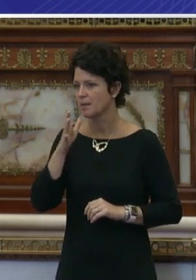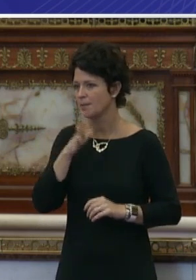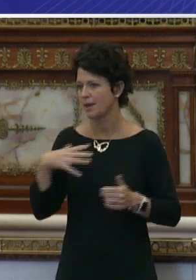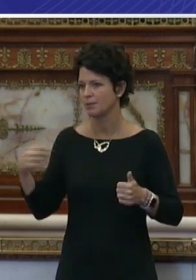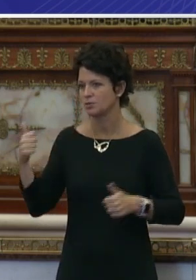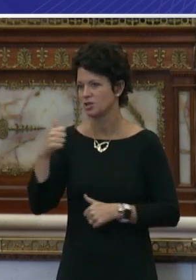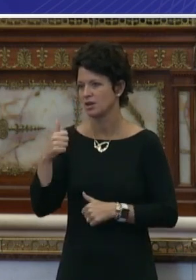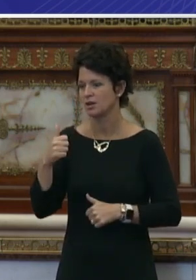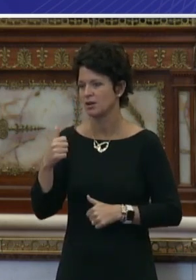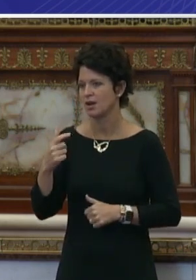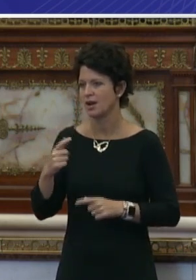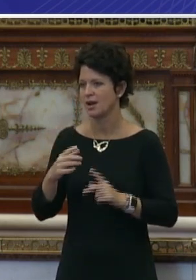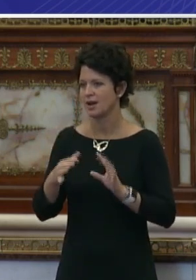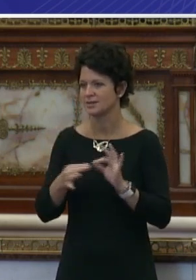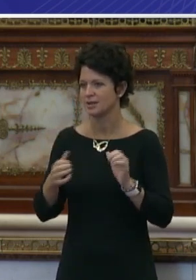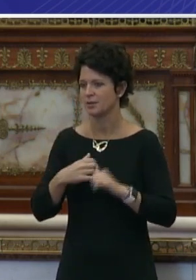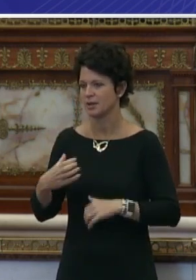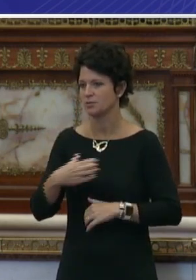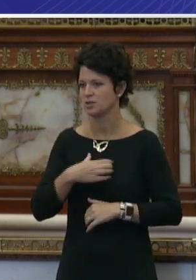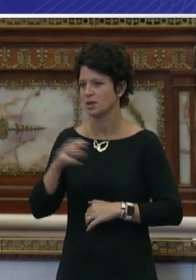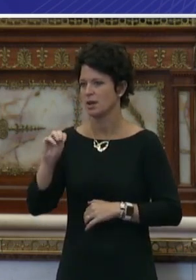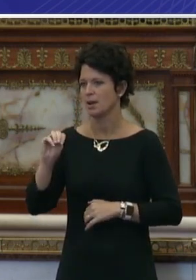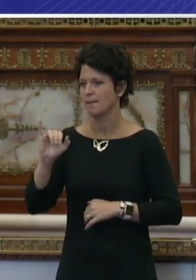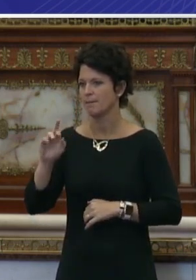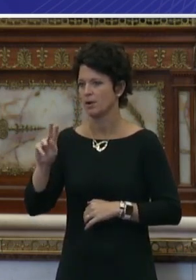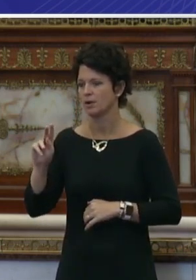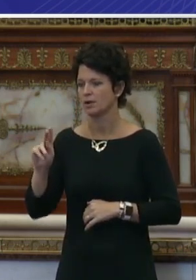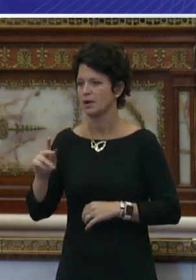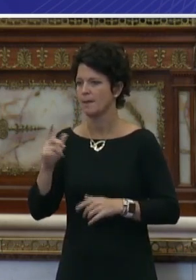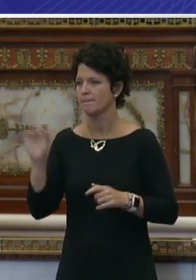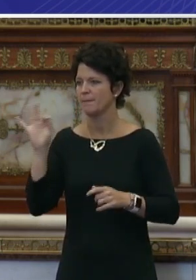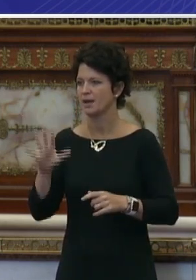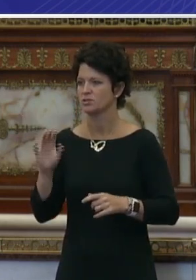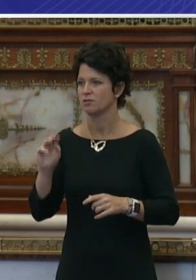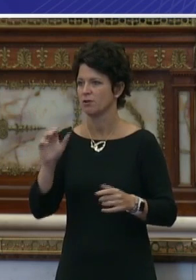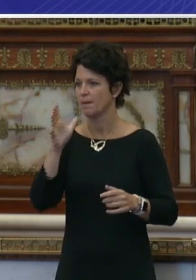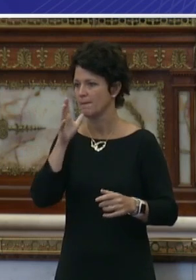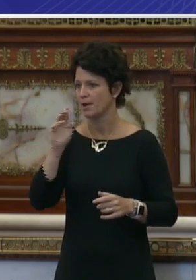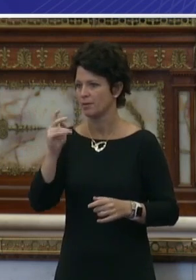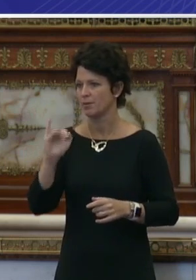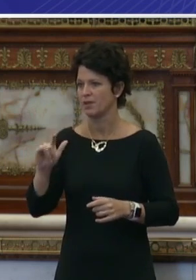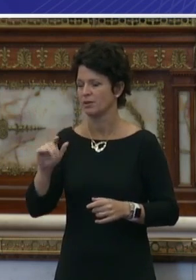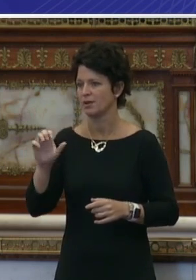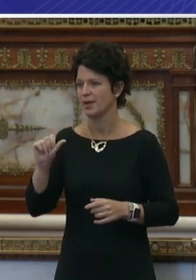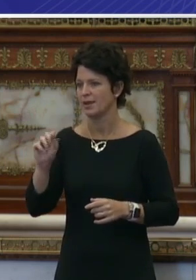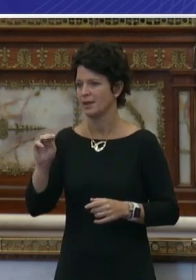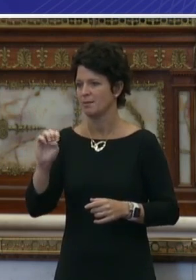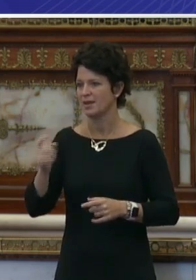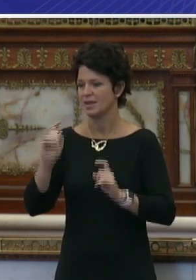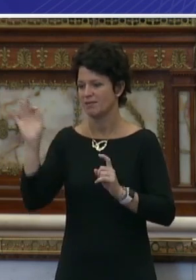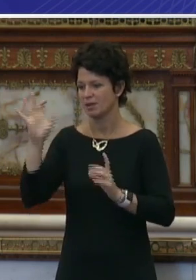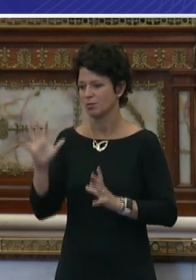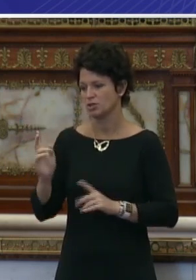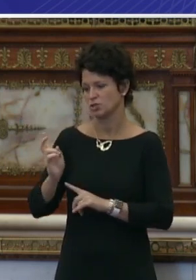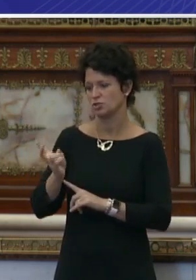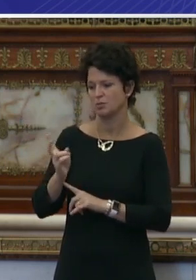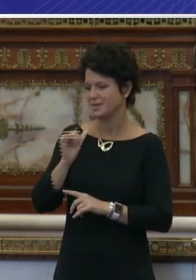and I stated with an objection, Mark Tyler, Pastor Mother Bethel AME, and you're giving a preacher 2 minutes. That's